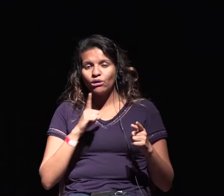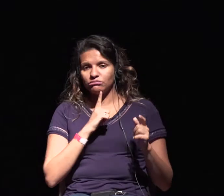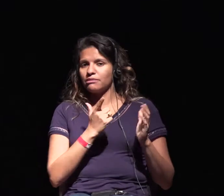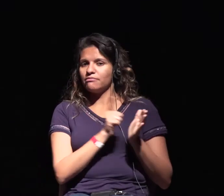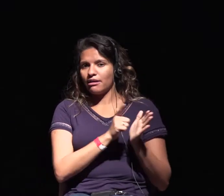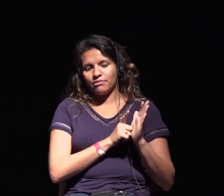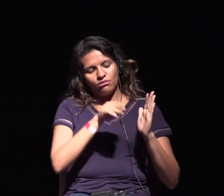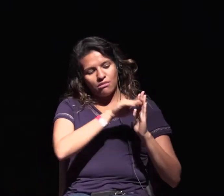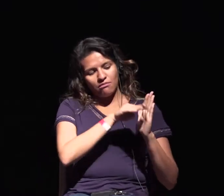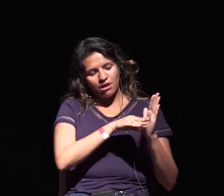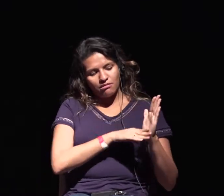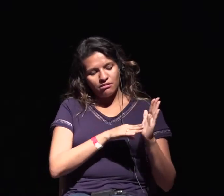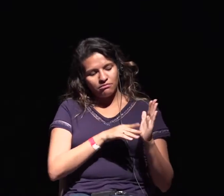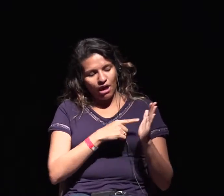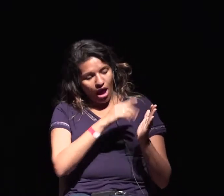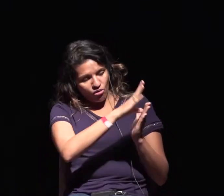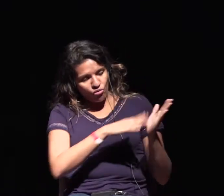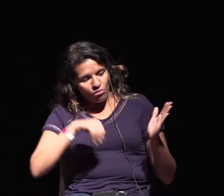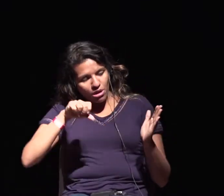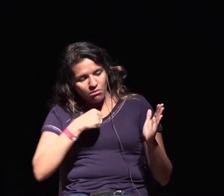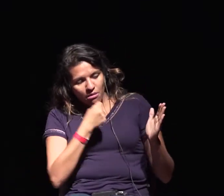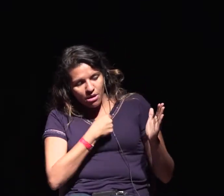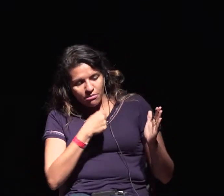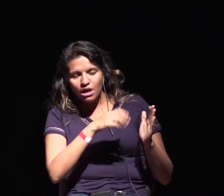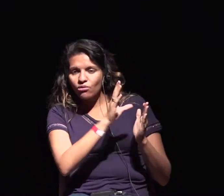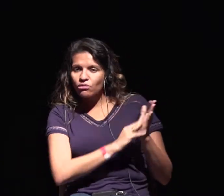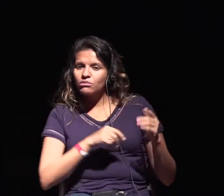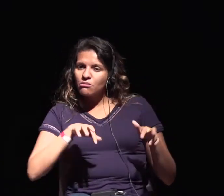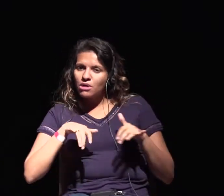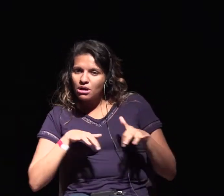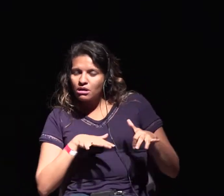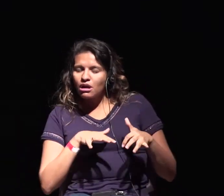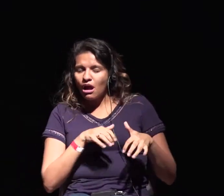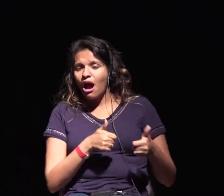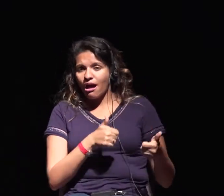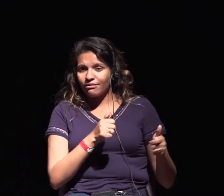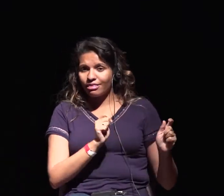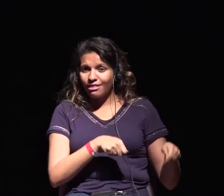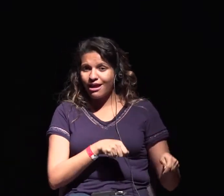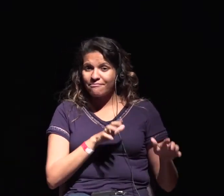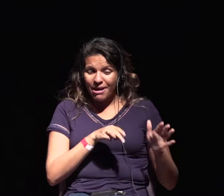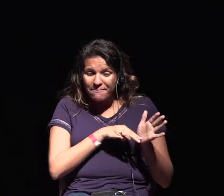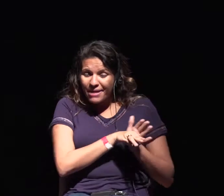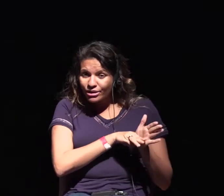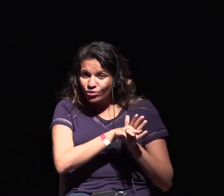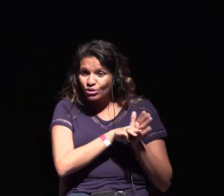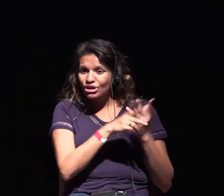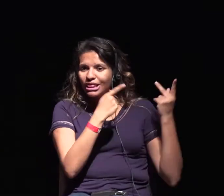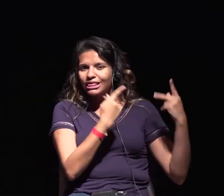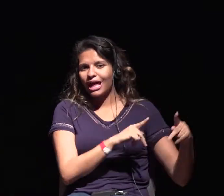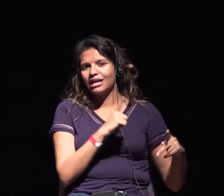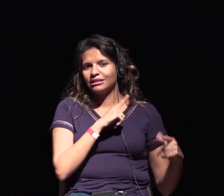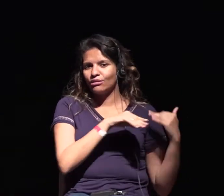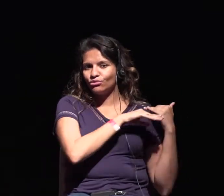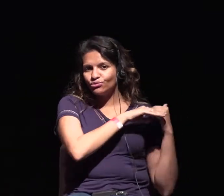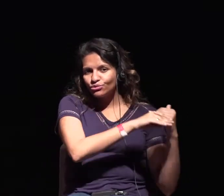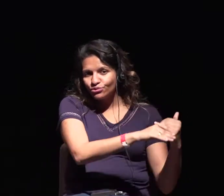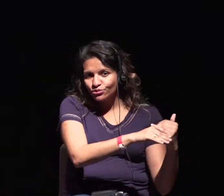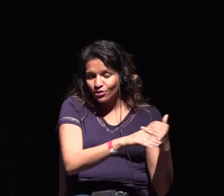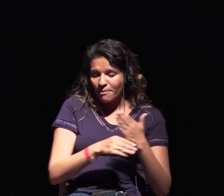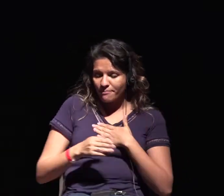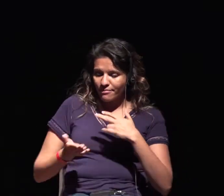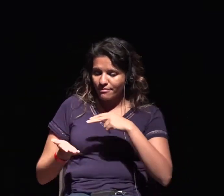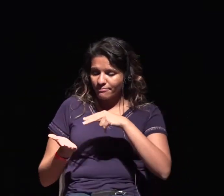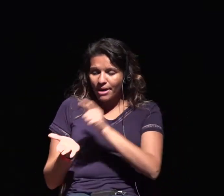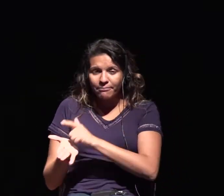cultural status, and have never been the official object of institutional interest. And I offer this